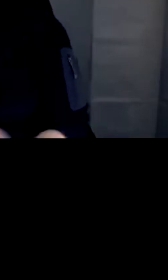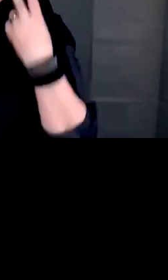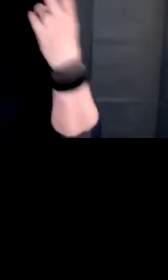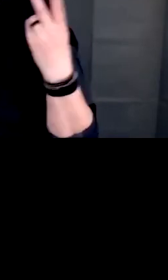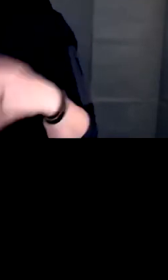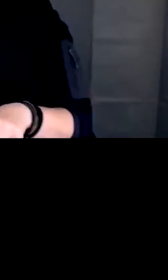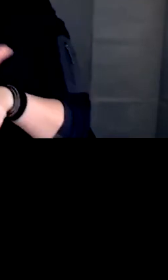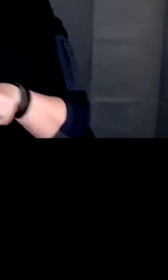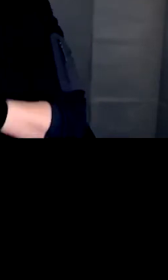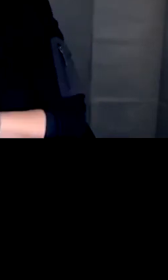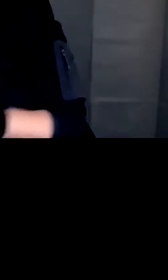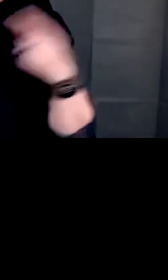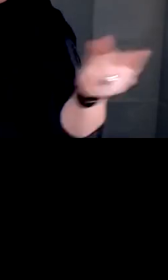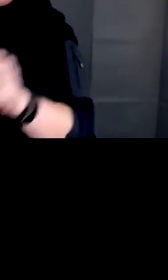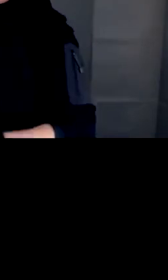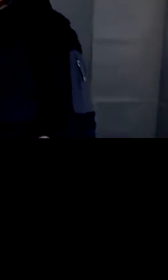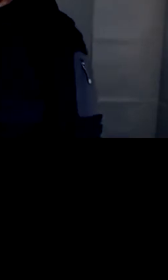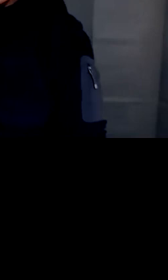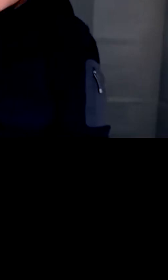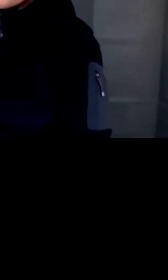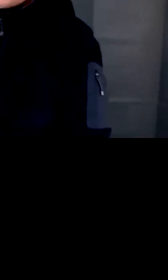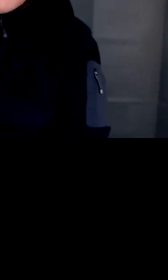work goes. Thanks for having me.